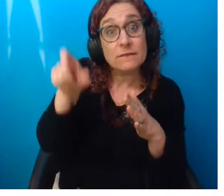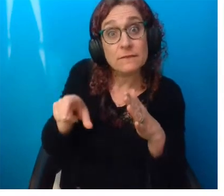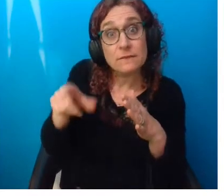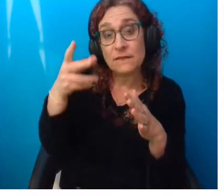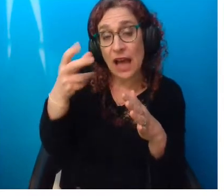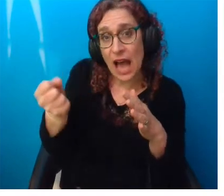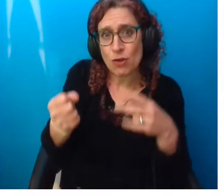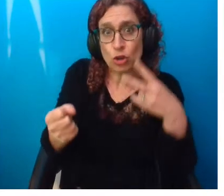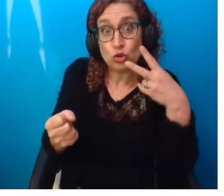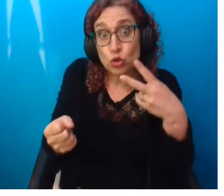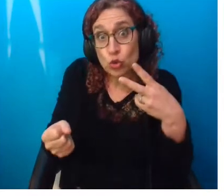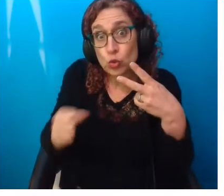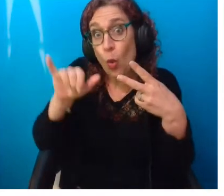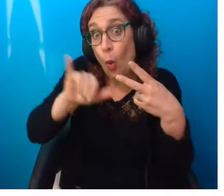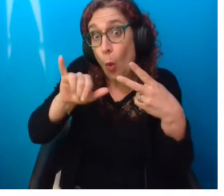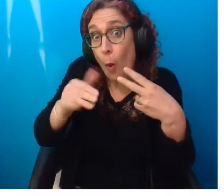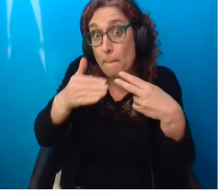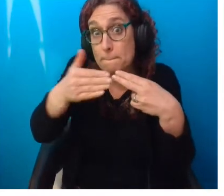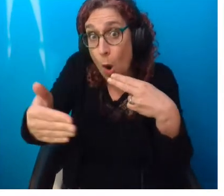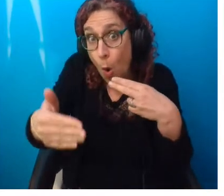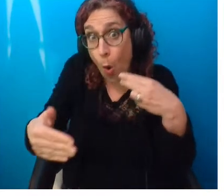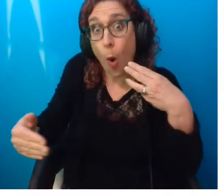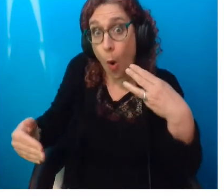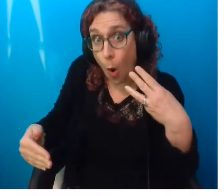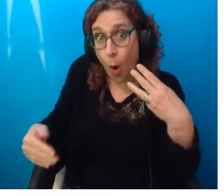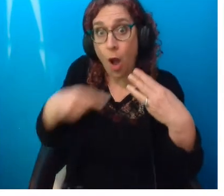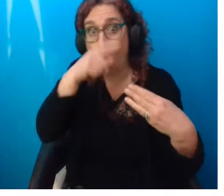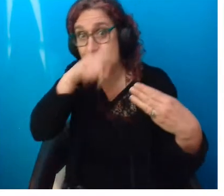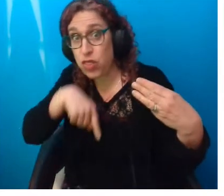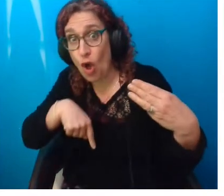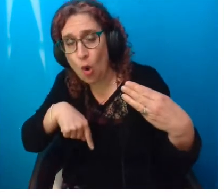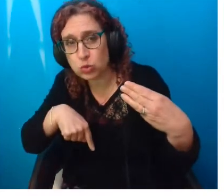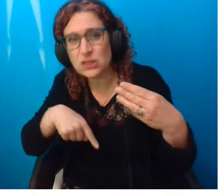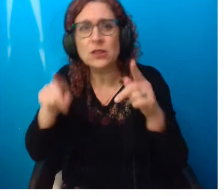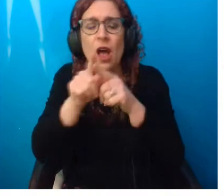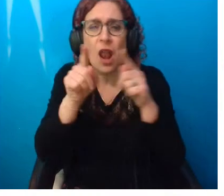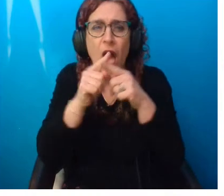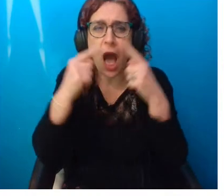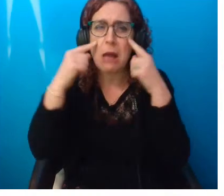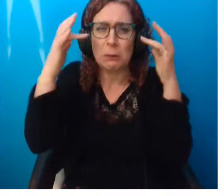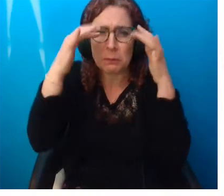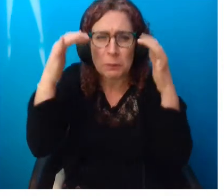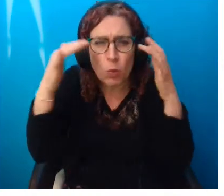hour a day, and these are again a watery rhinorrhea,